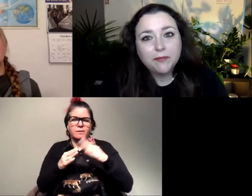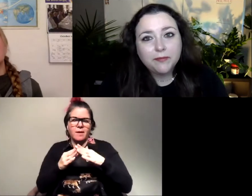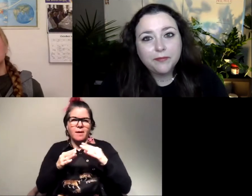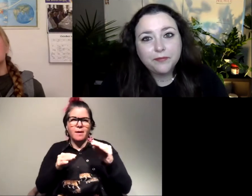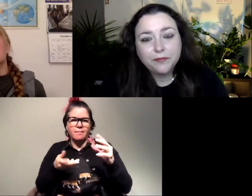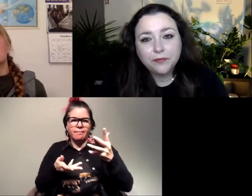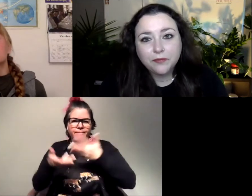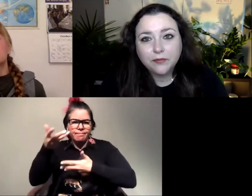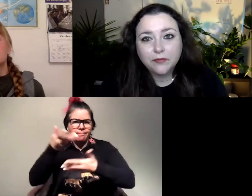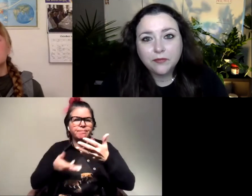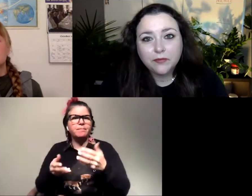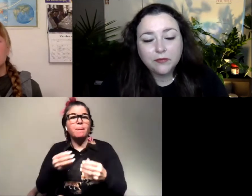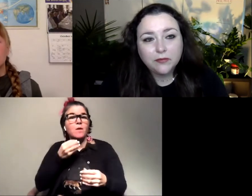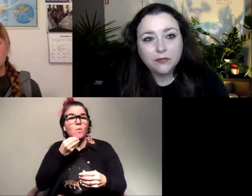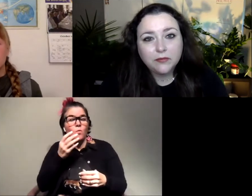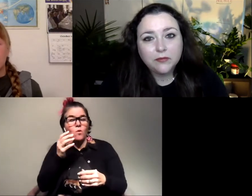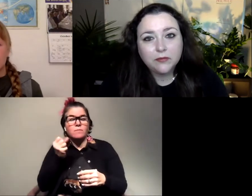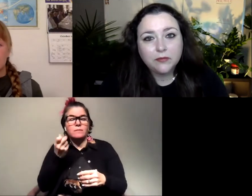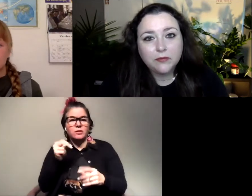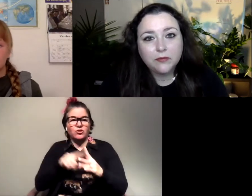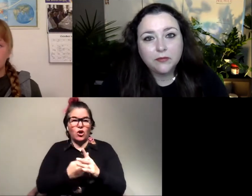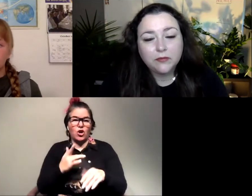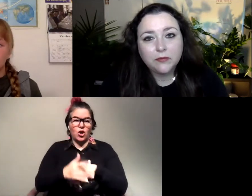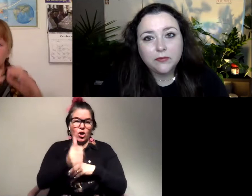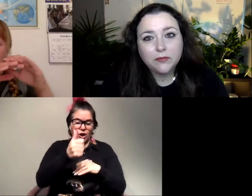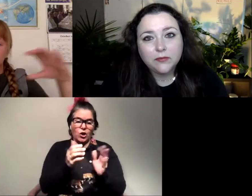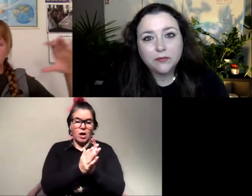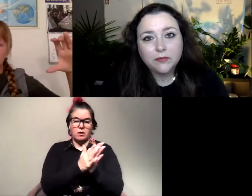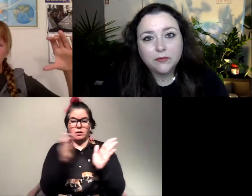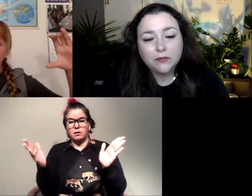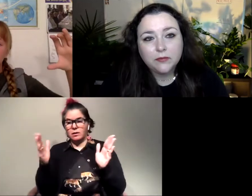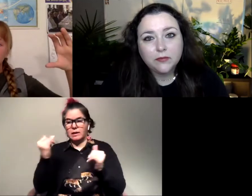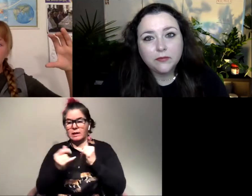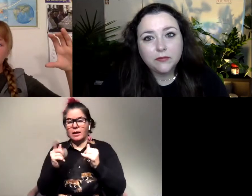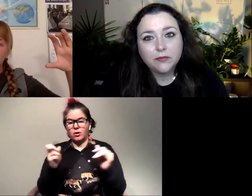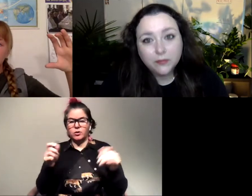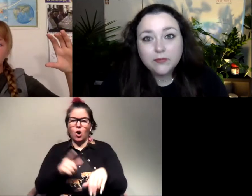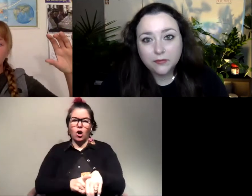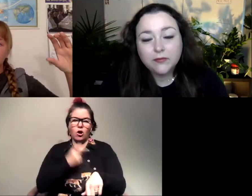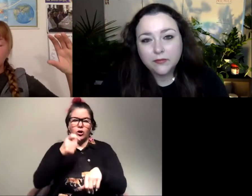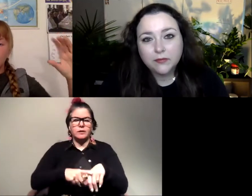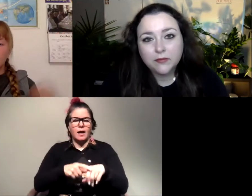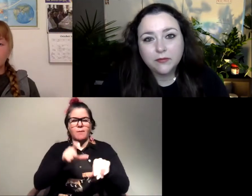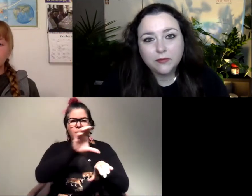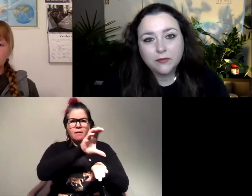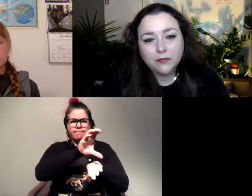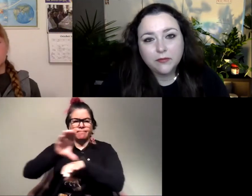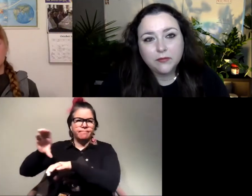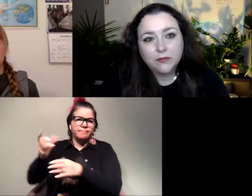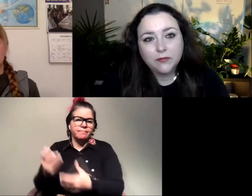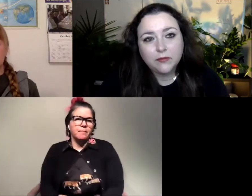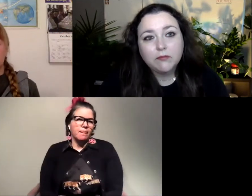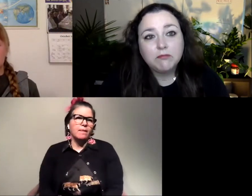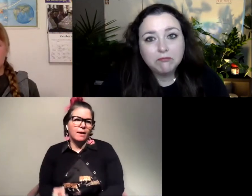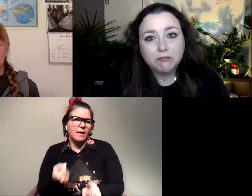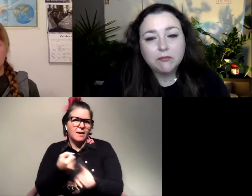And because the warm season is starting earlier and ending later, you have a longer duration where they're stratified, which can also affect a